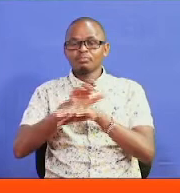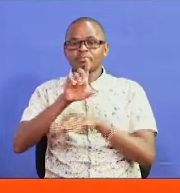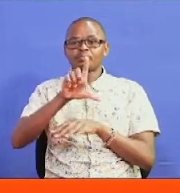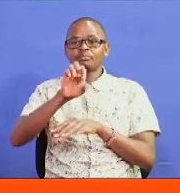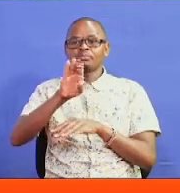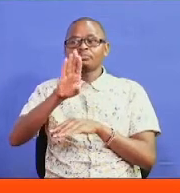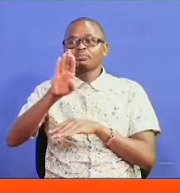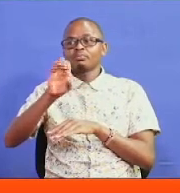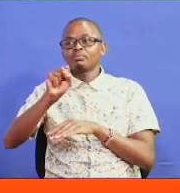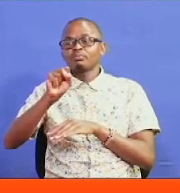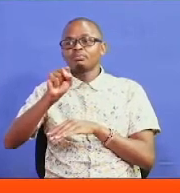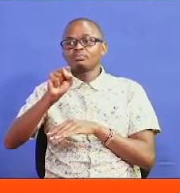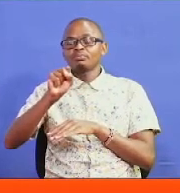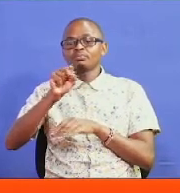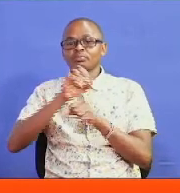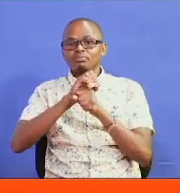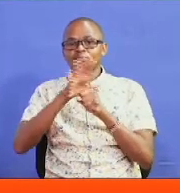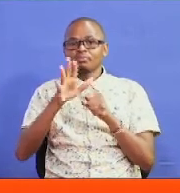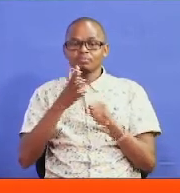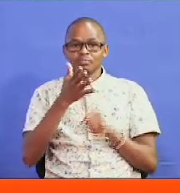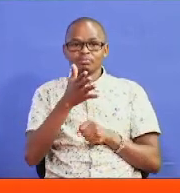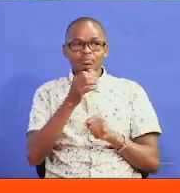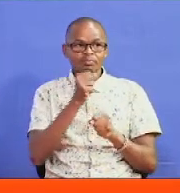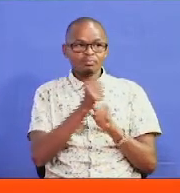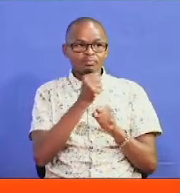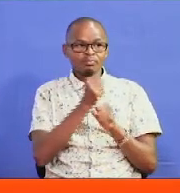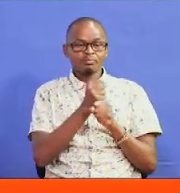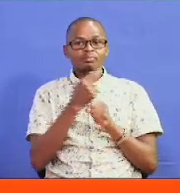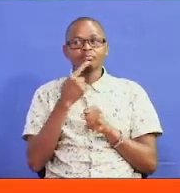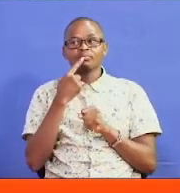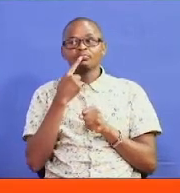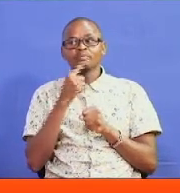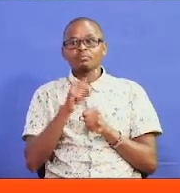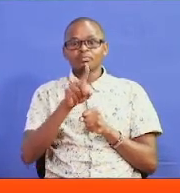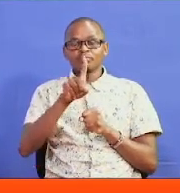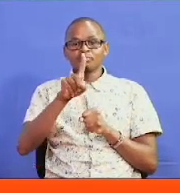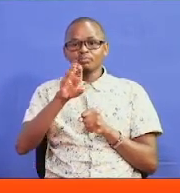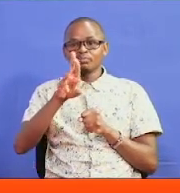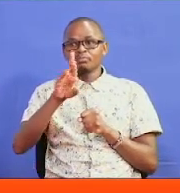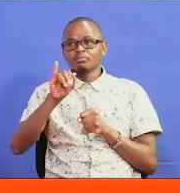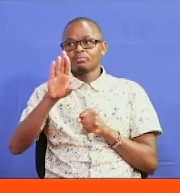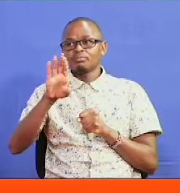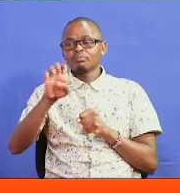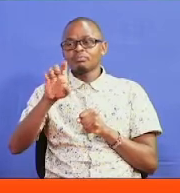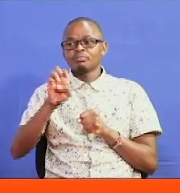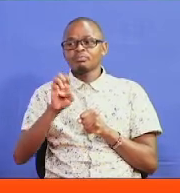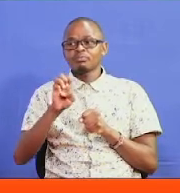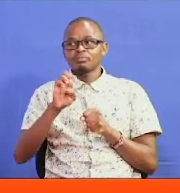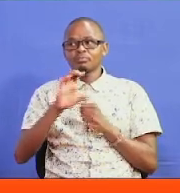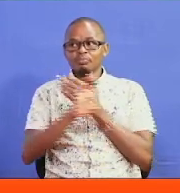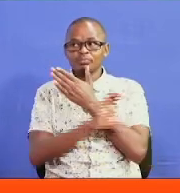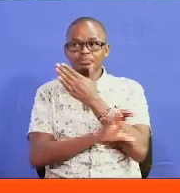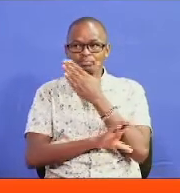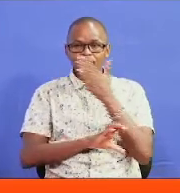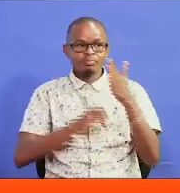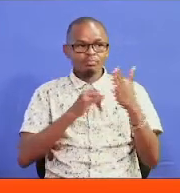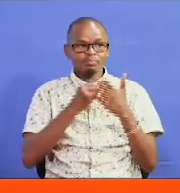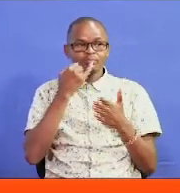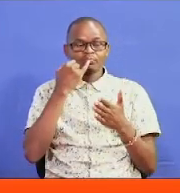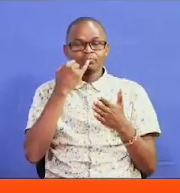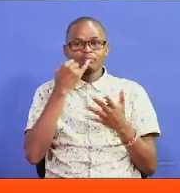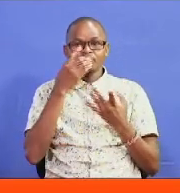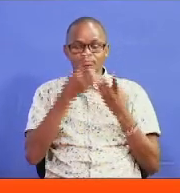rabies. Right. Just the way COVID vaccines as well work. Yeah, so it's actually available in the country. Of course, it is